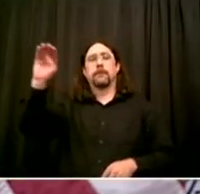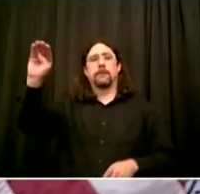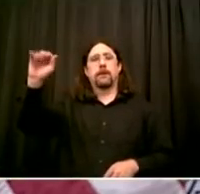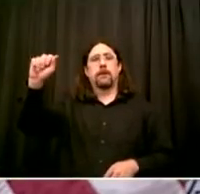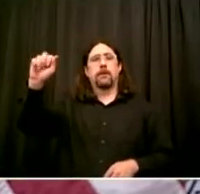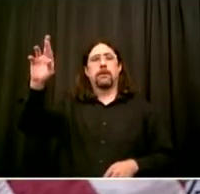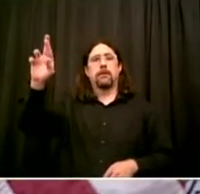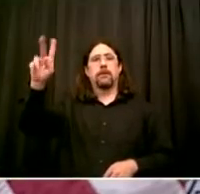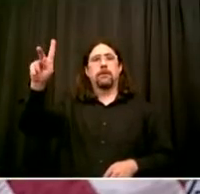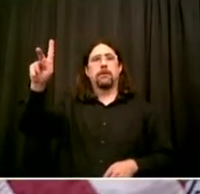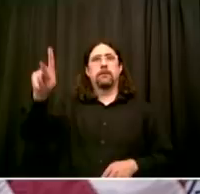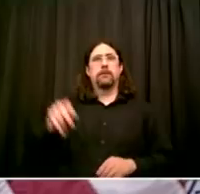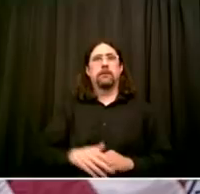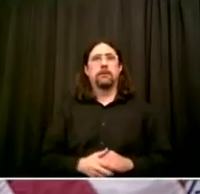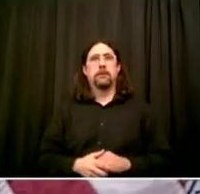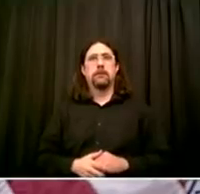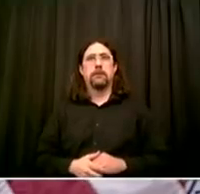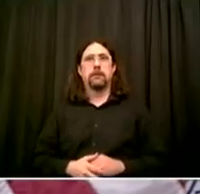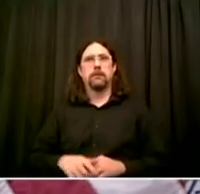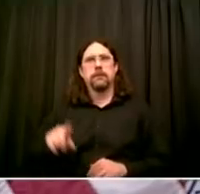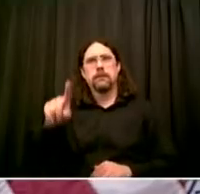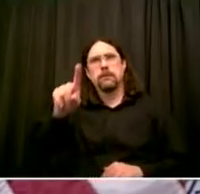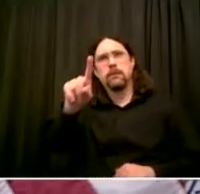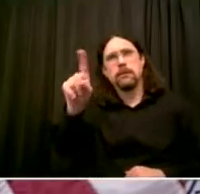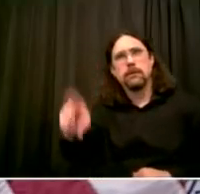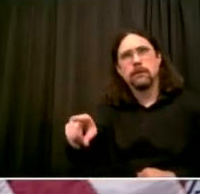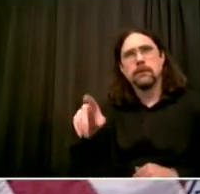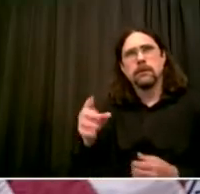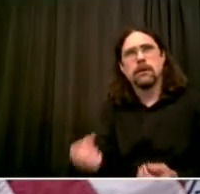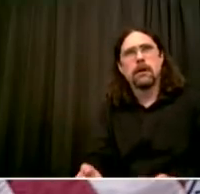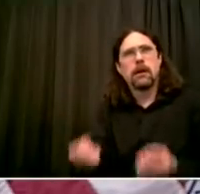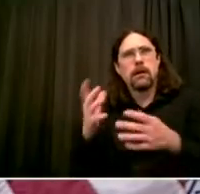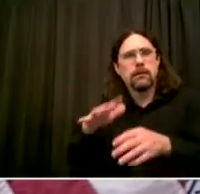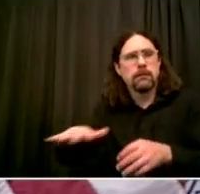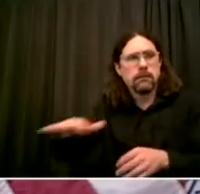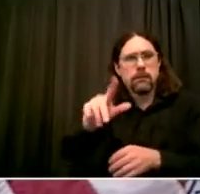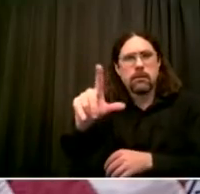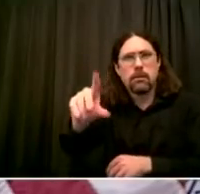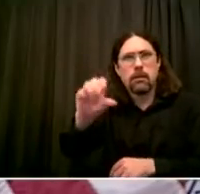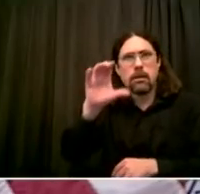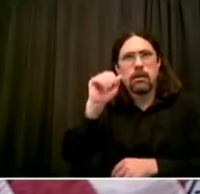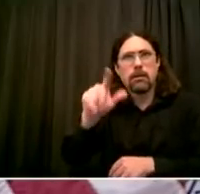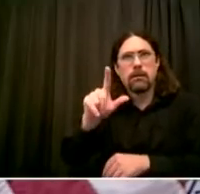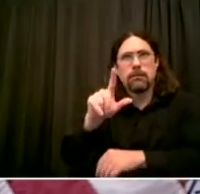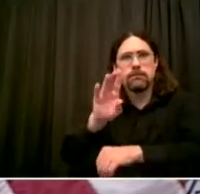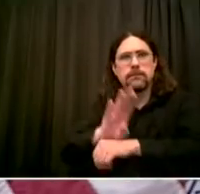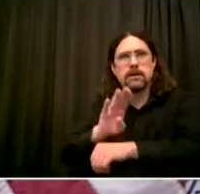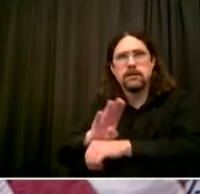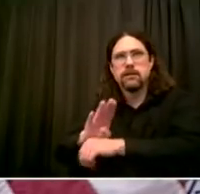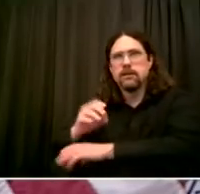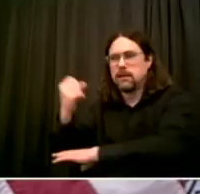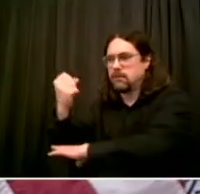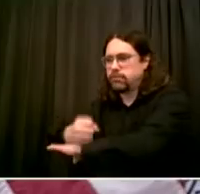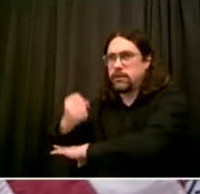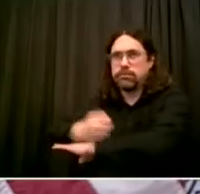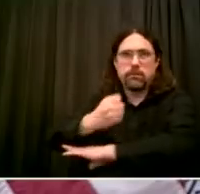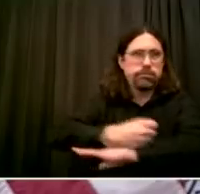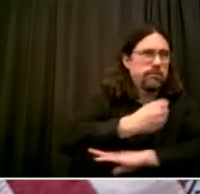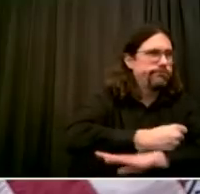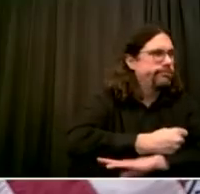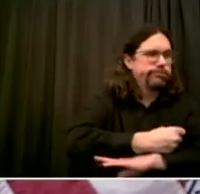many local businesses have so far gone out of business or won't be reopening